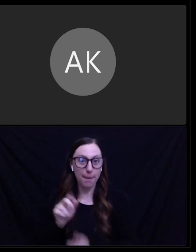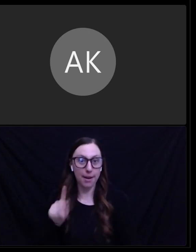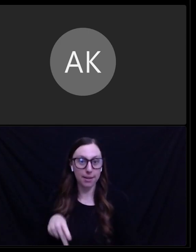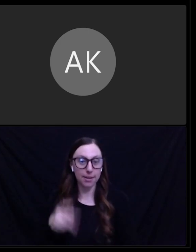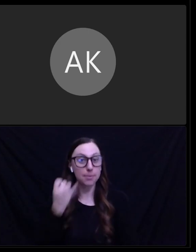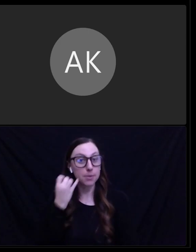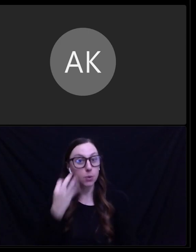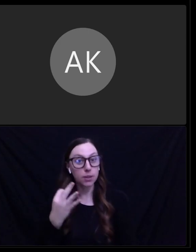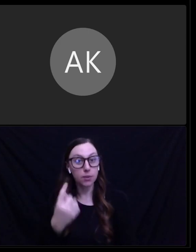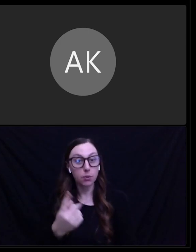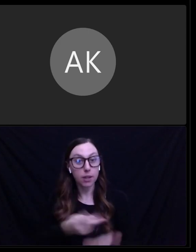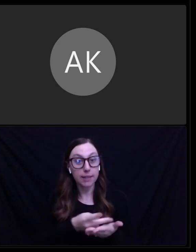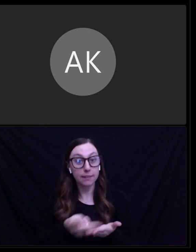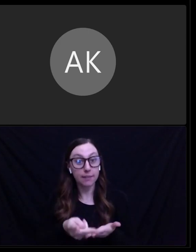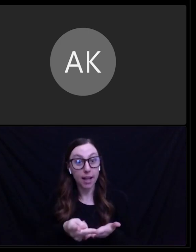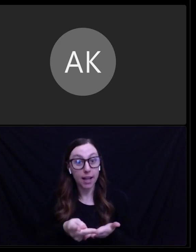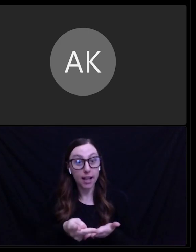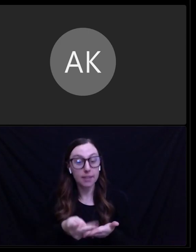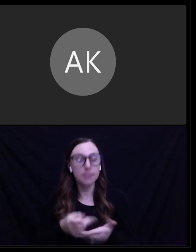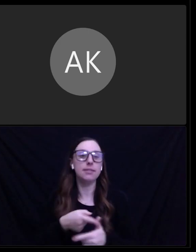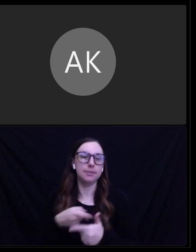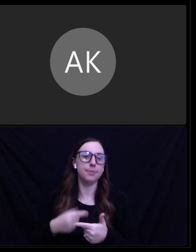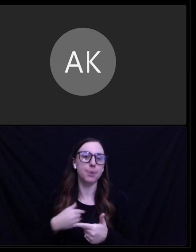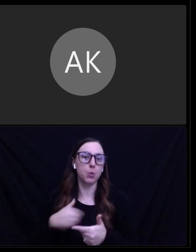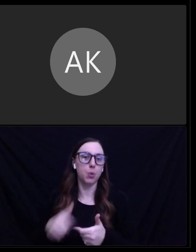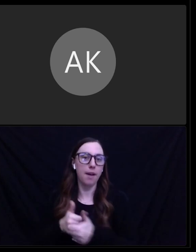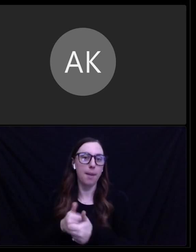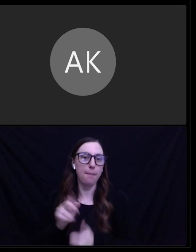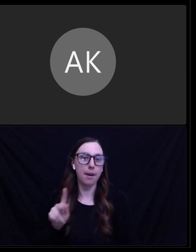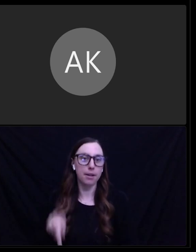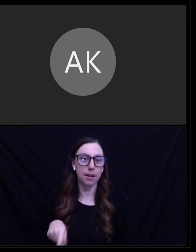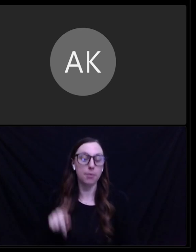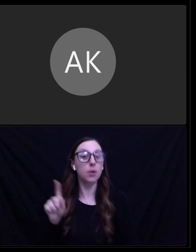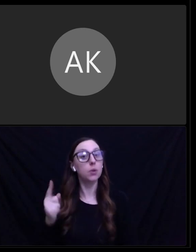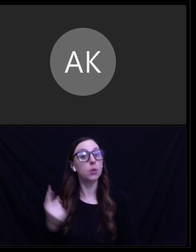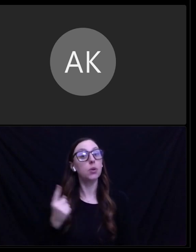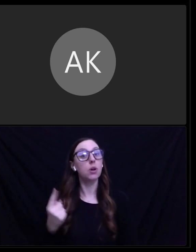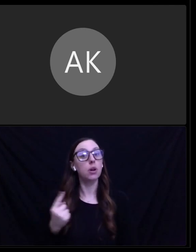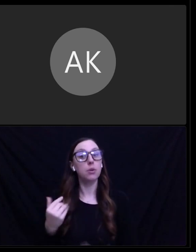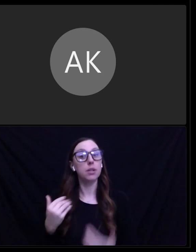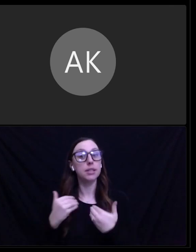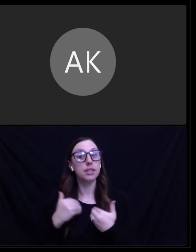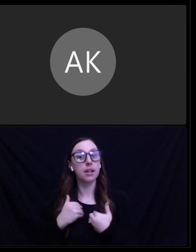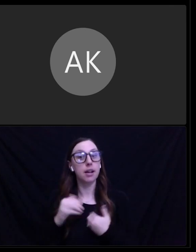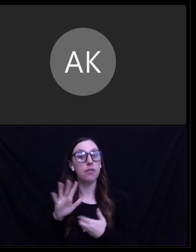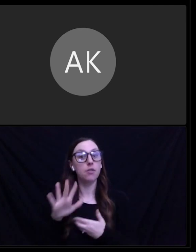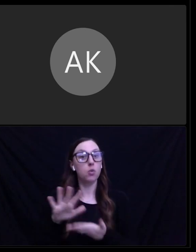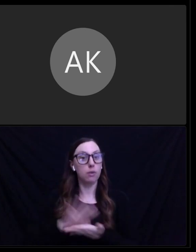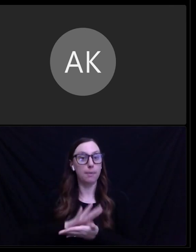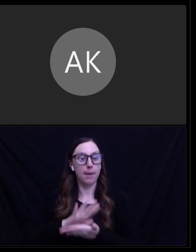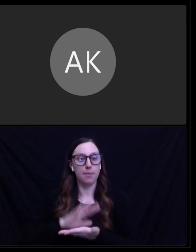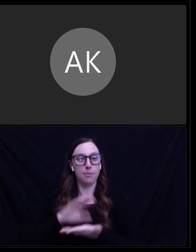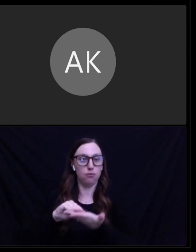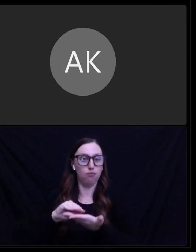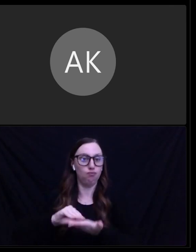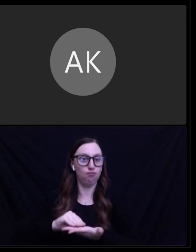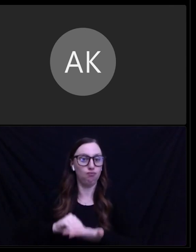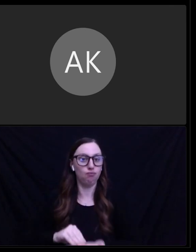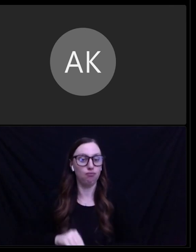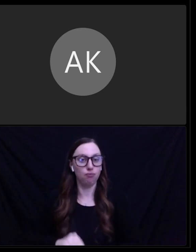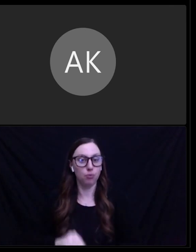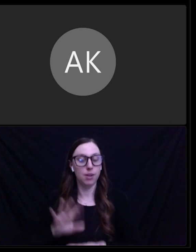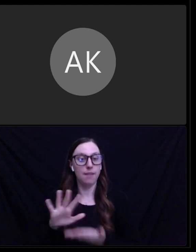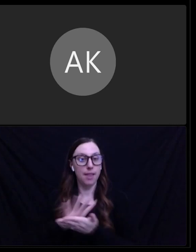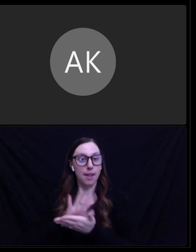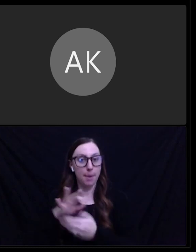have a failure on one, you do have a backup. You also always have your paper record of your paper ballots,